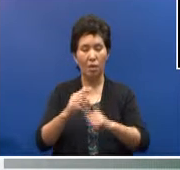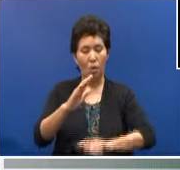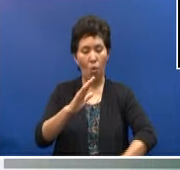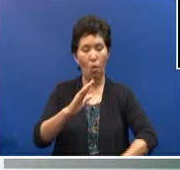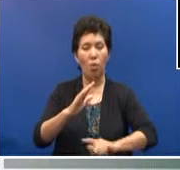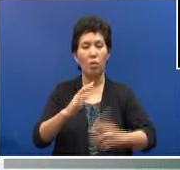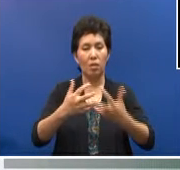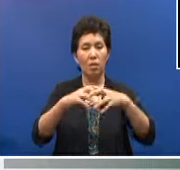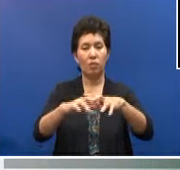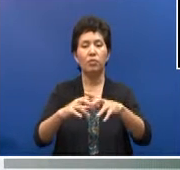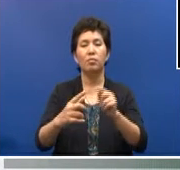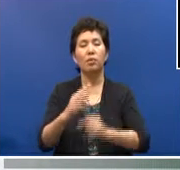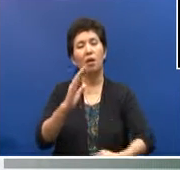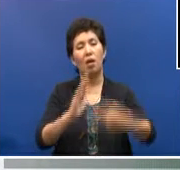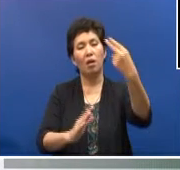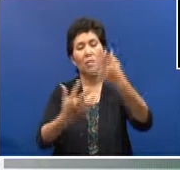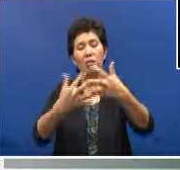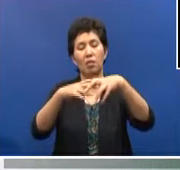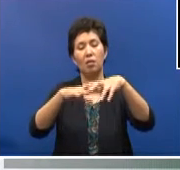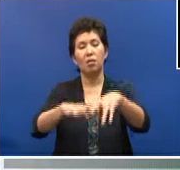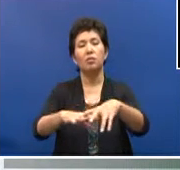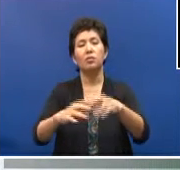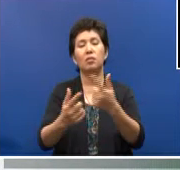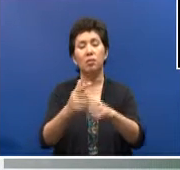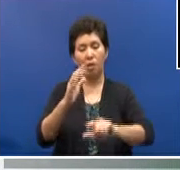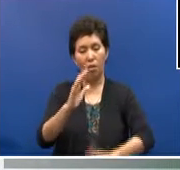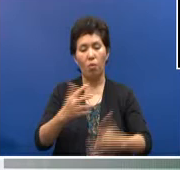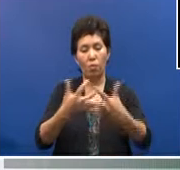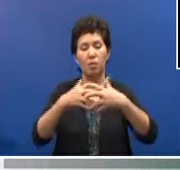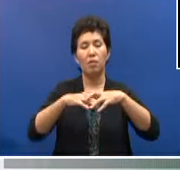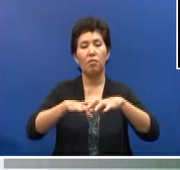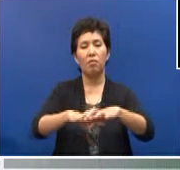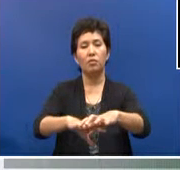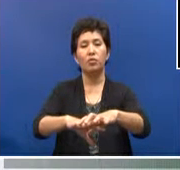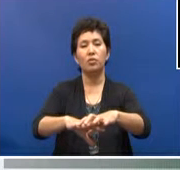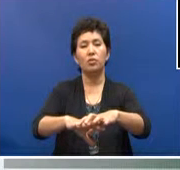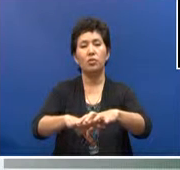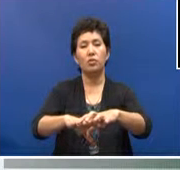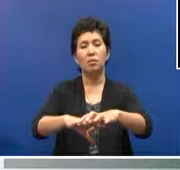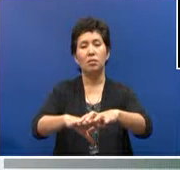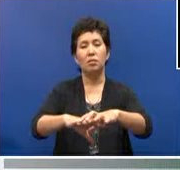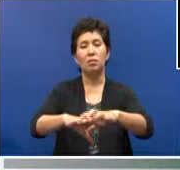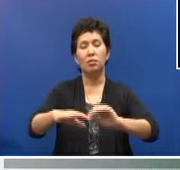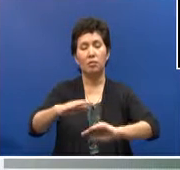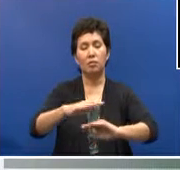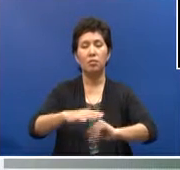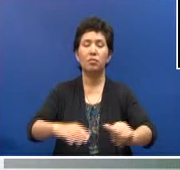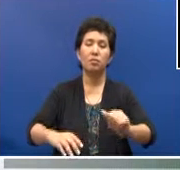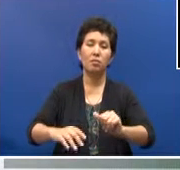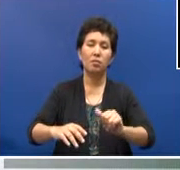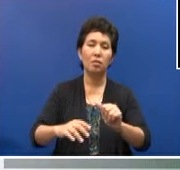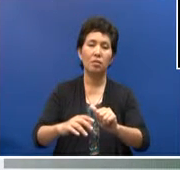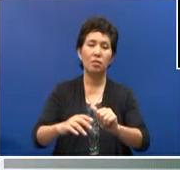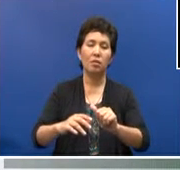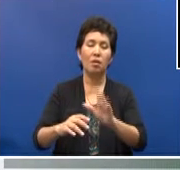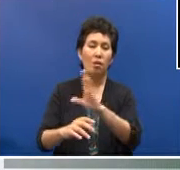integration. Okay, so we can see that beginning from the low integration, usually it is based on segregation, right,